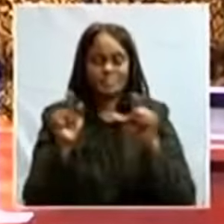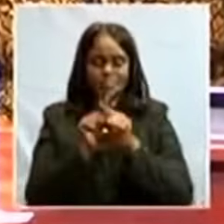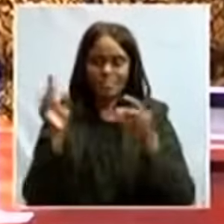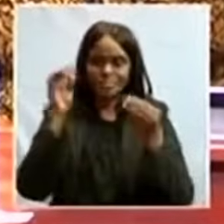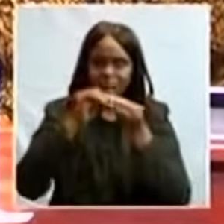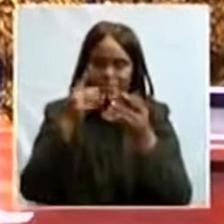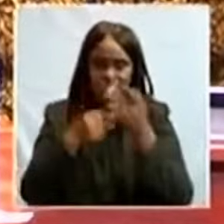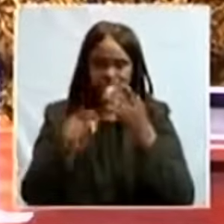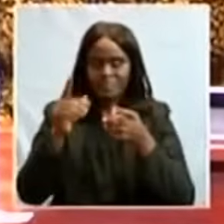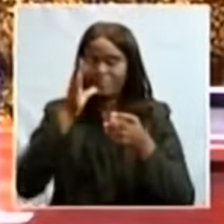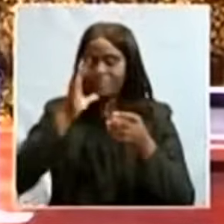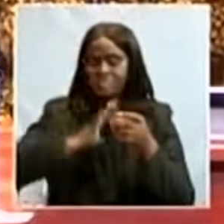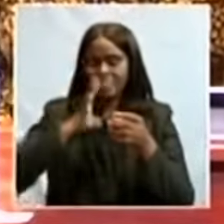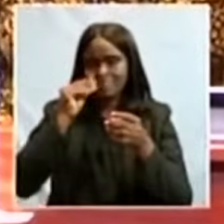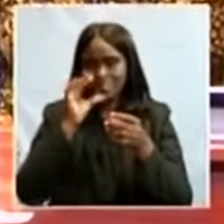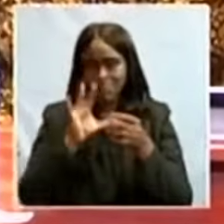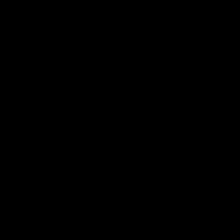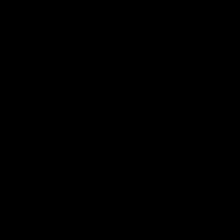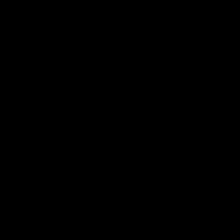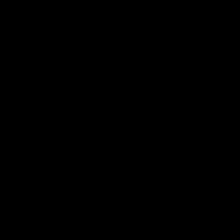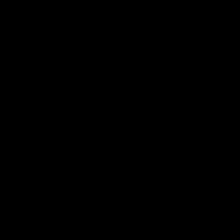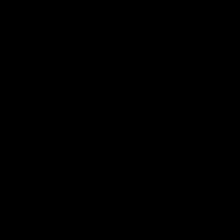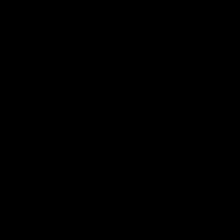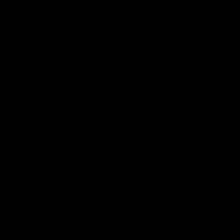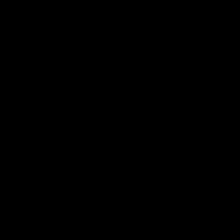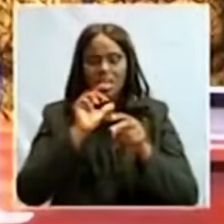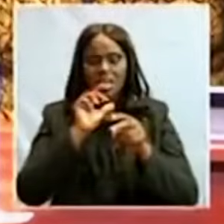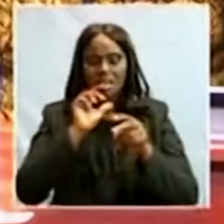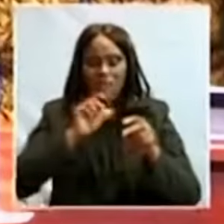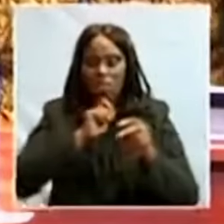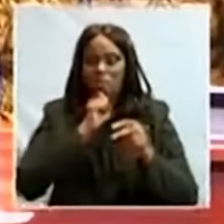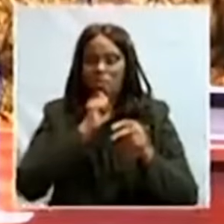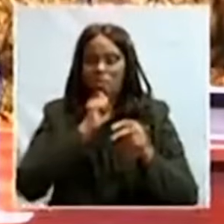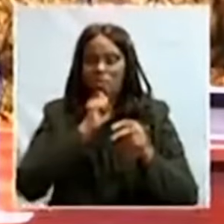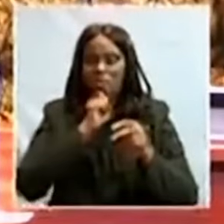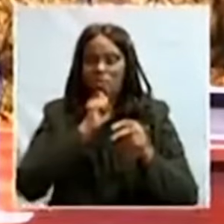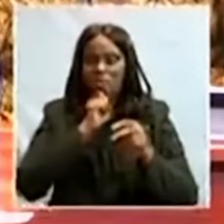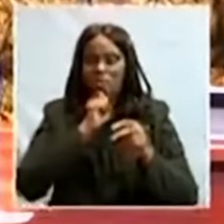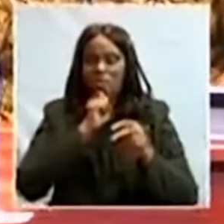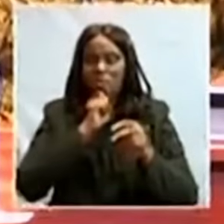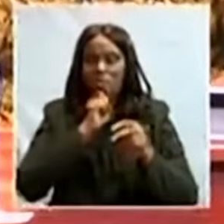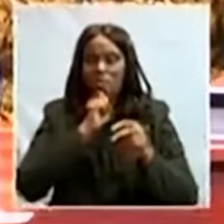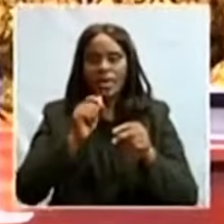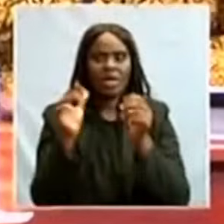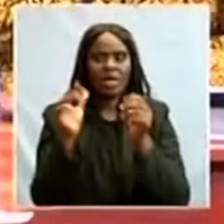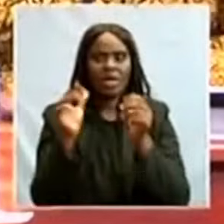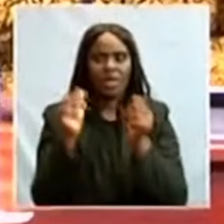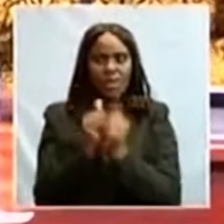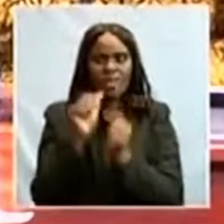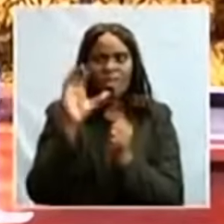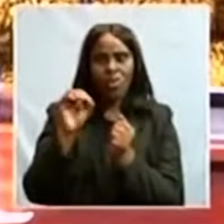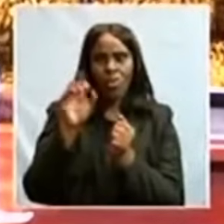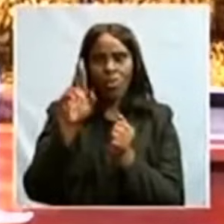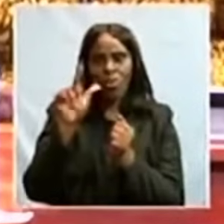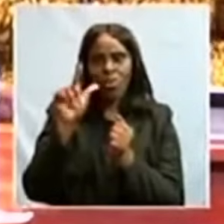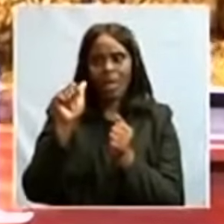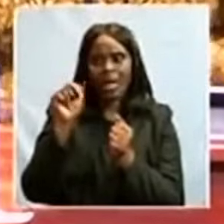Additionally, Madam Speaker, our very own Barbara Banda, Copper Orlando